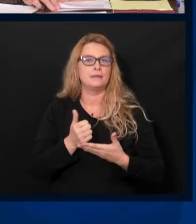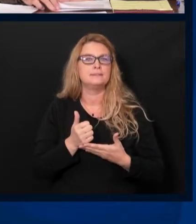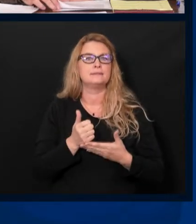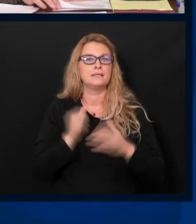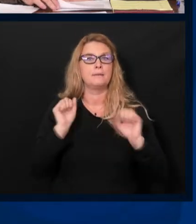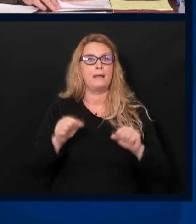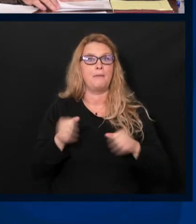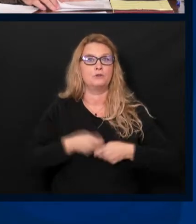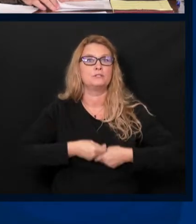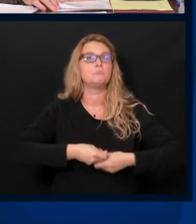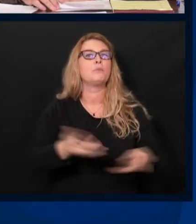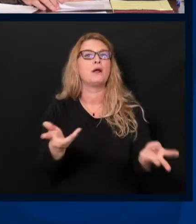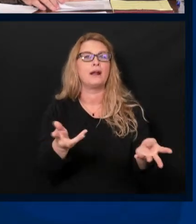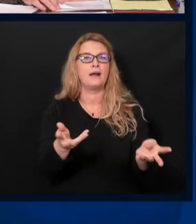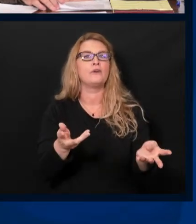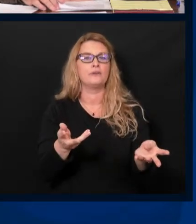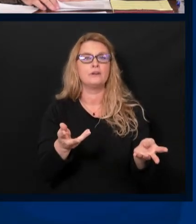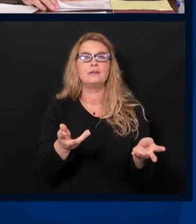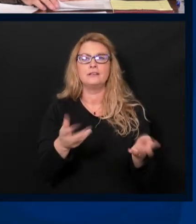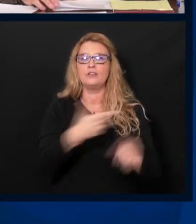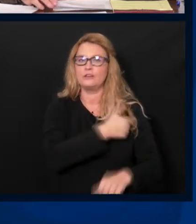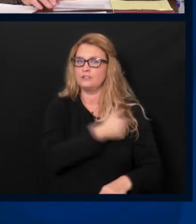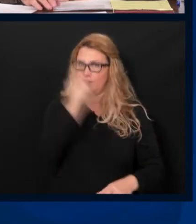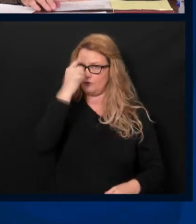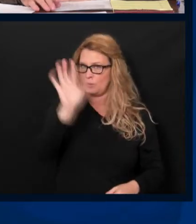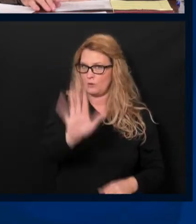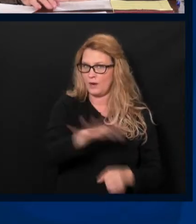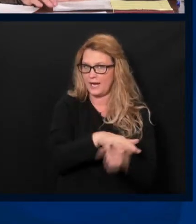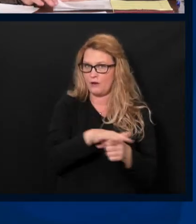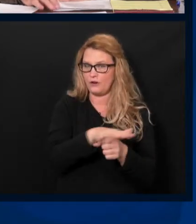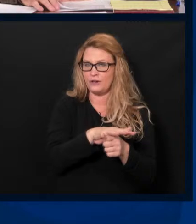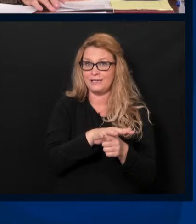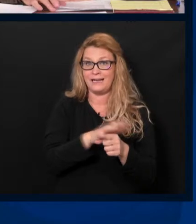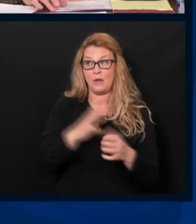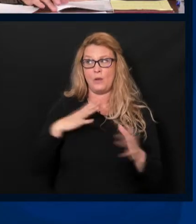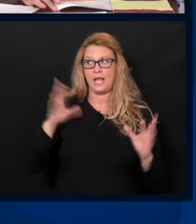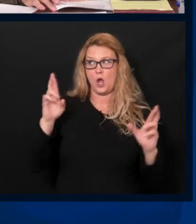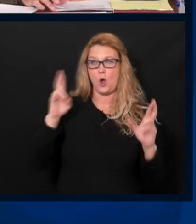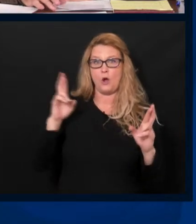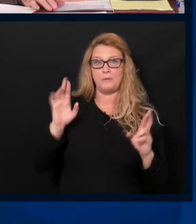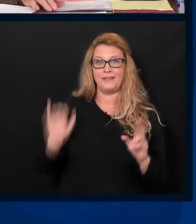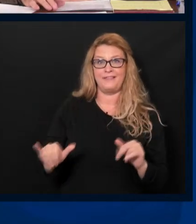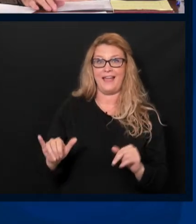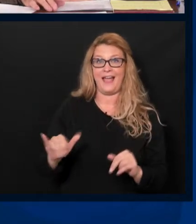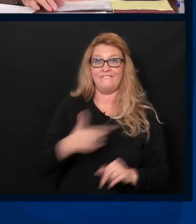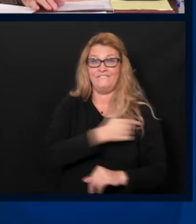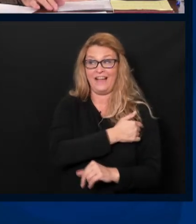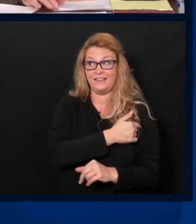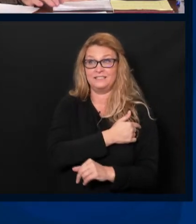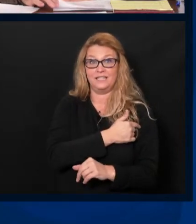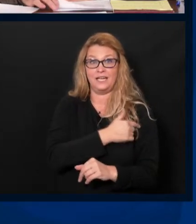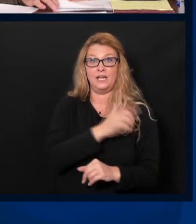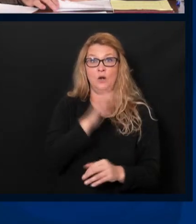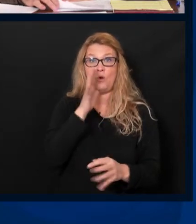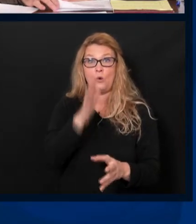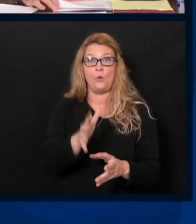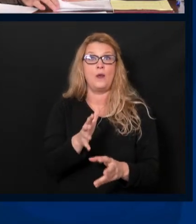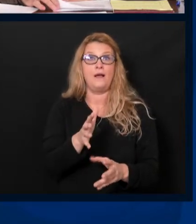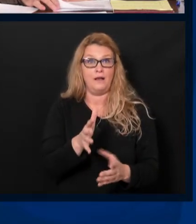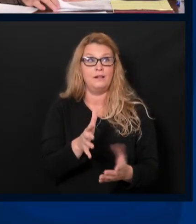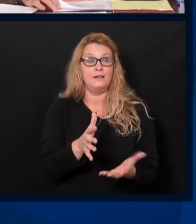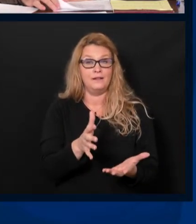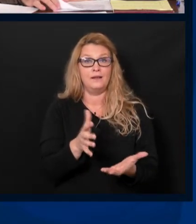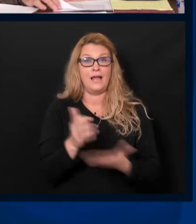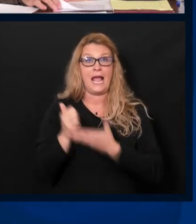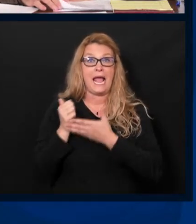to get that shot, and hopefully this miracle vaccine will will ensure and take away the possibility